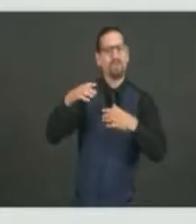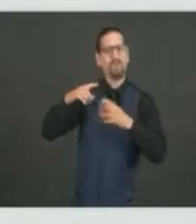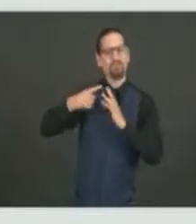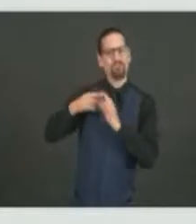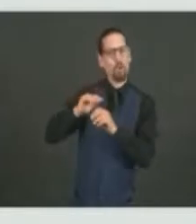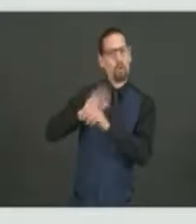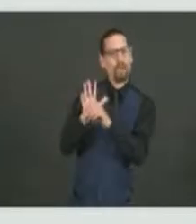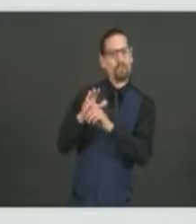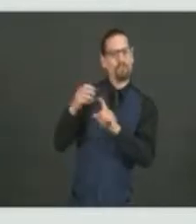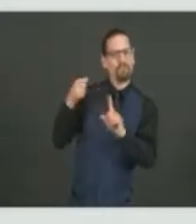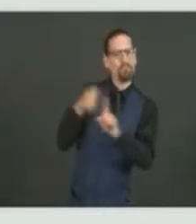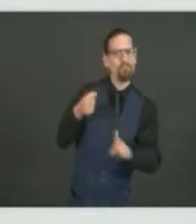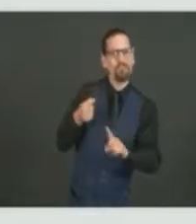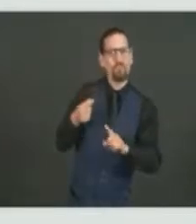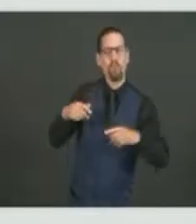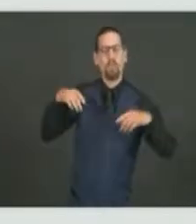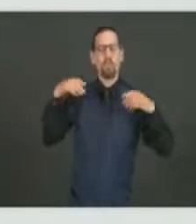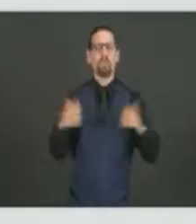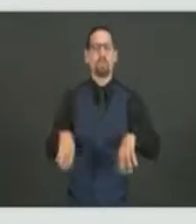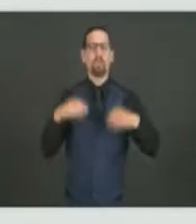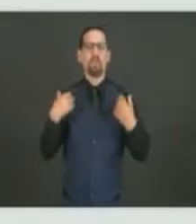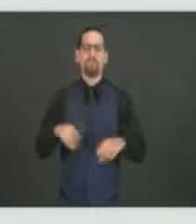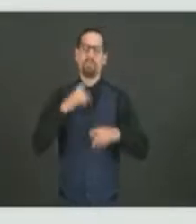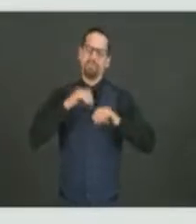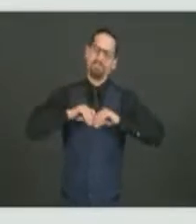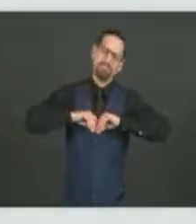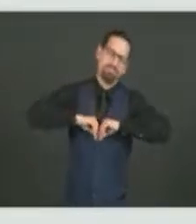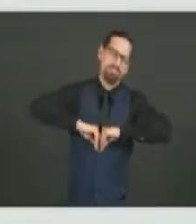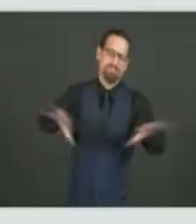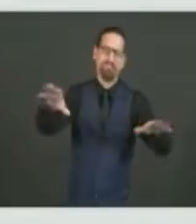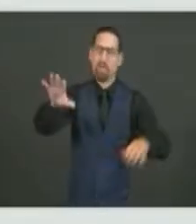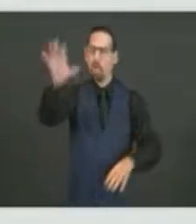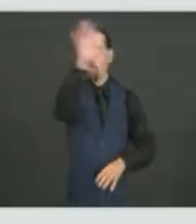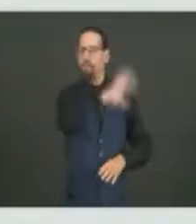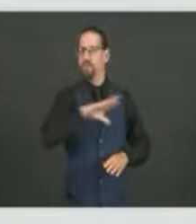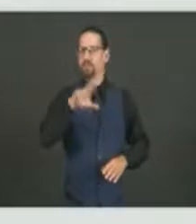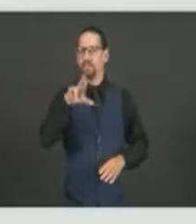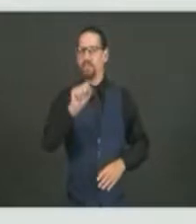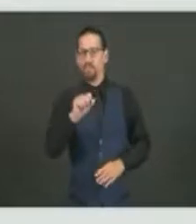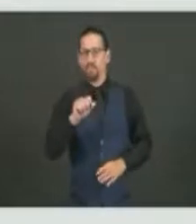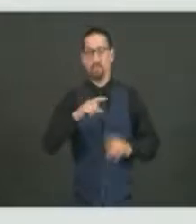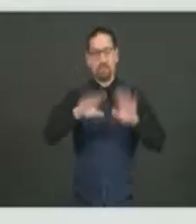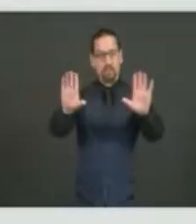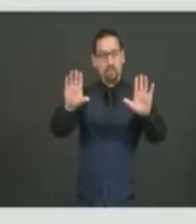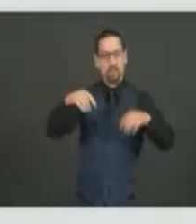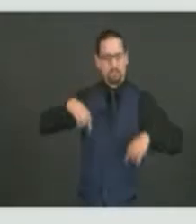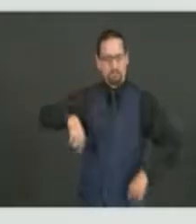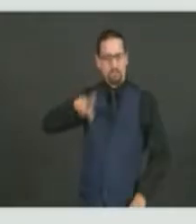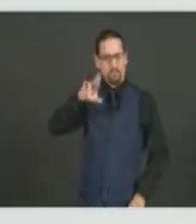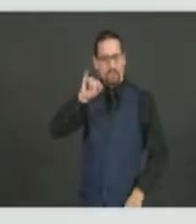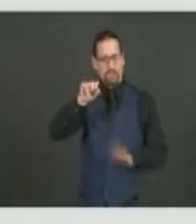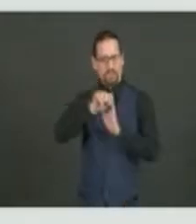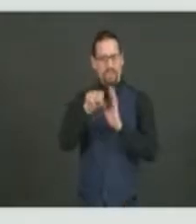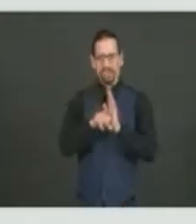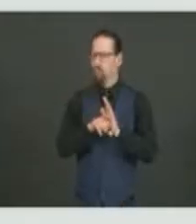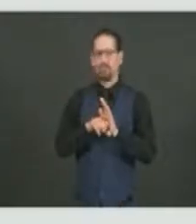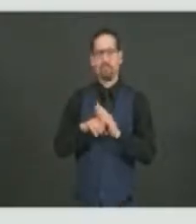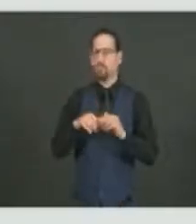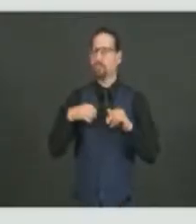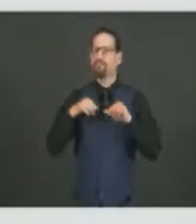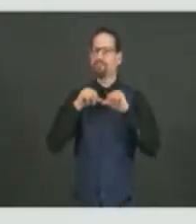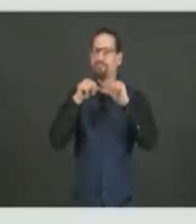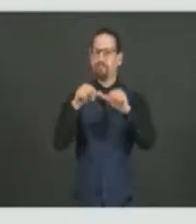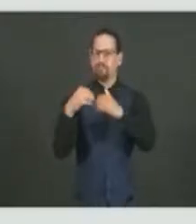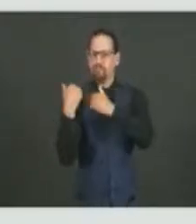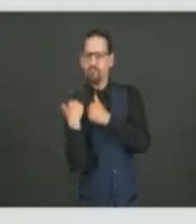we have a sense of shared responsibility to one another and a sense of individual responsibility. So we're wearing our masks, staying 6